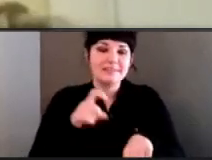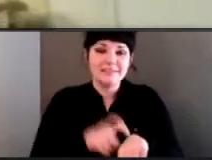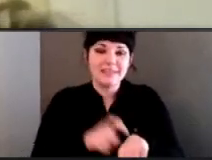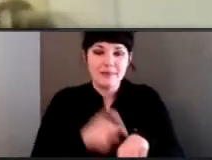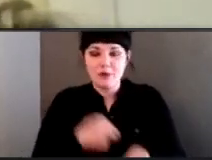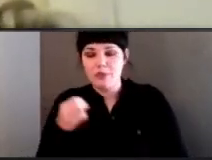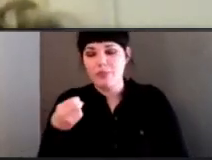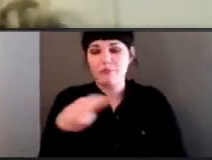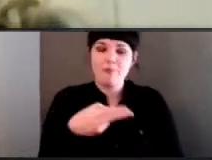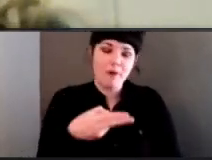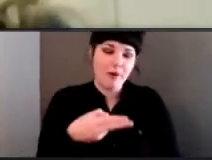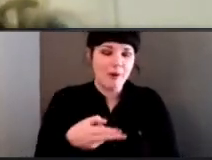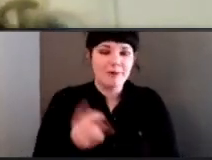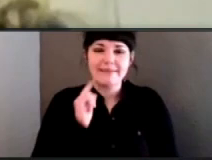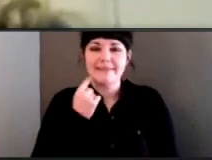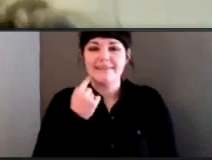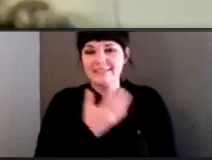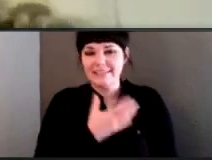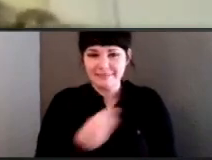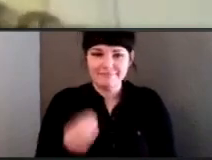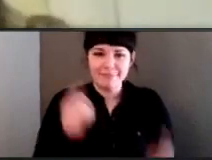now.